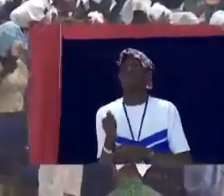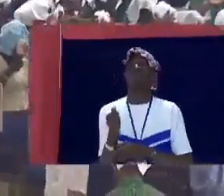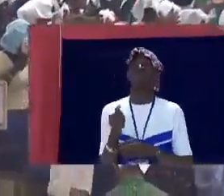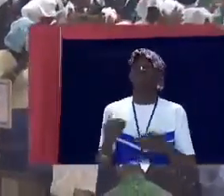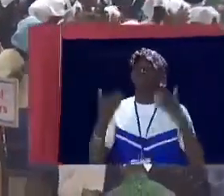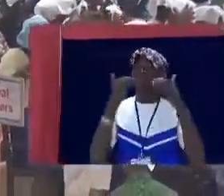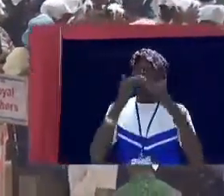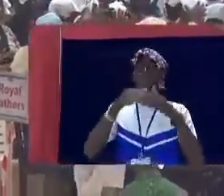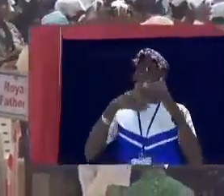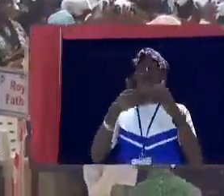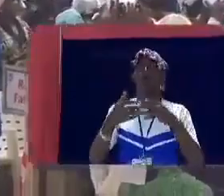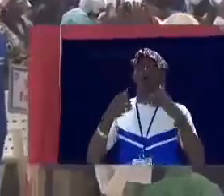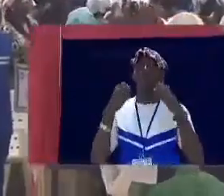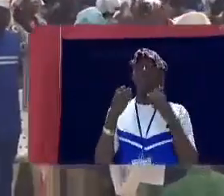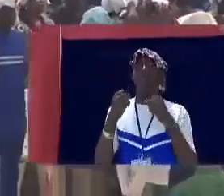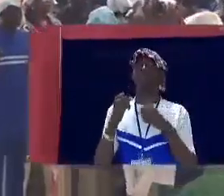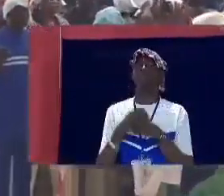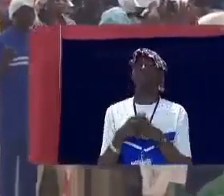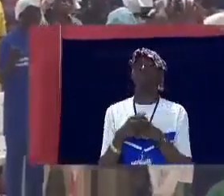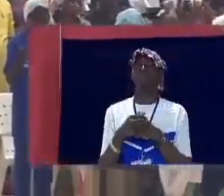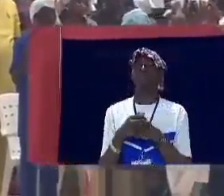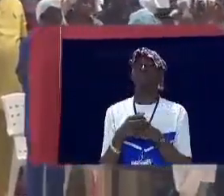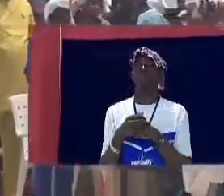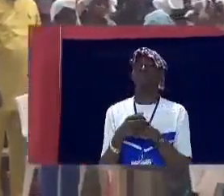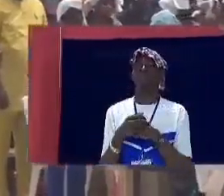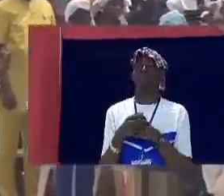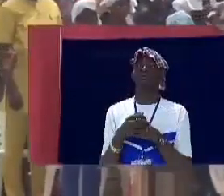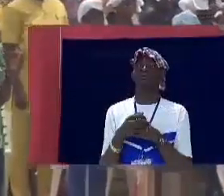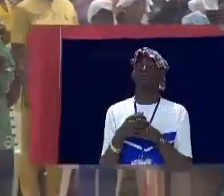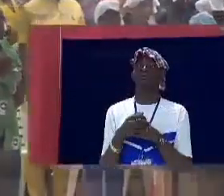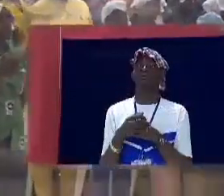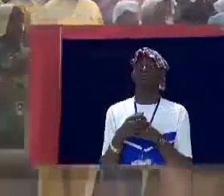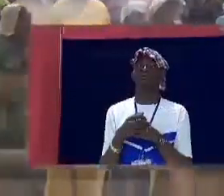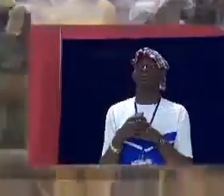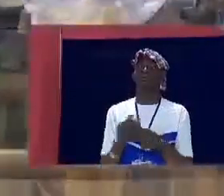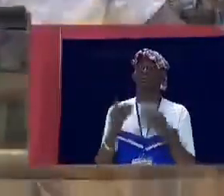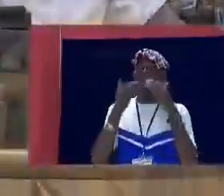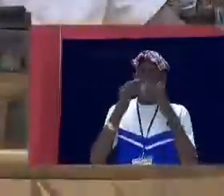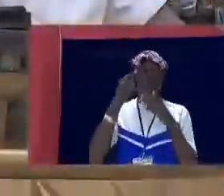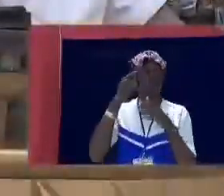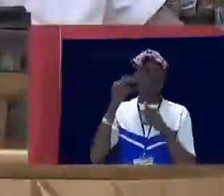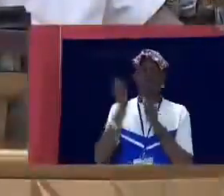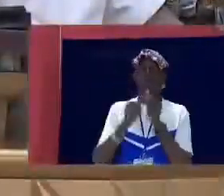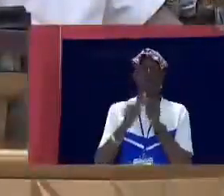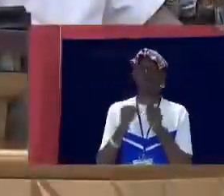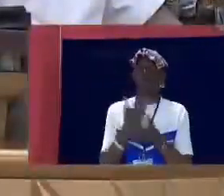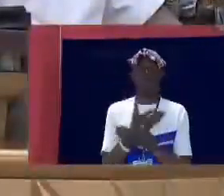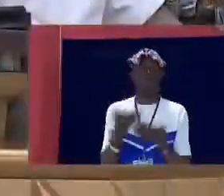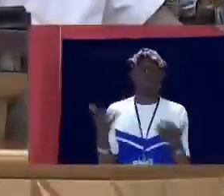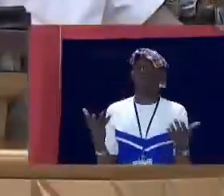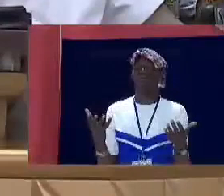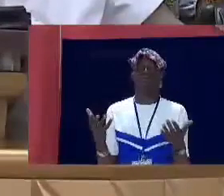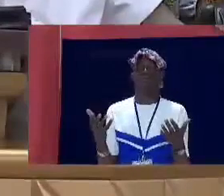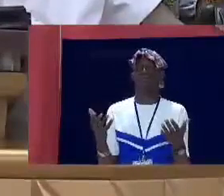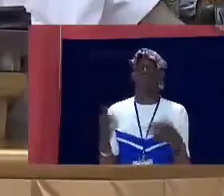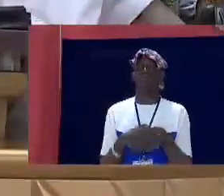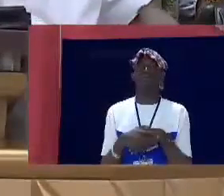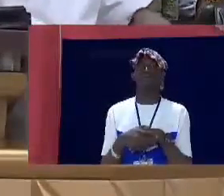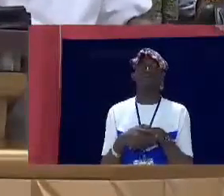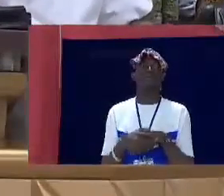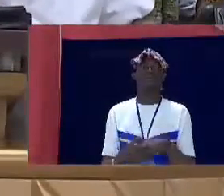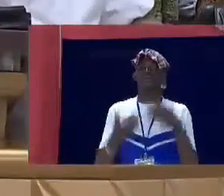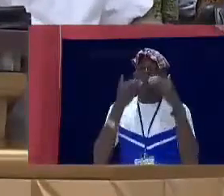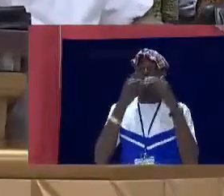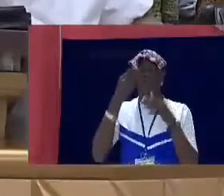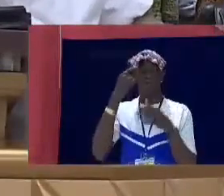Thank you, Almighty God. Adupe Olorun Olodumare. Thank you for everything. Adupe fun ohun gbogbo. Thank